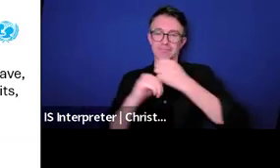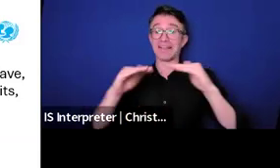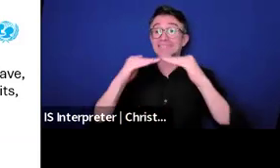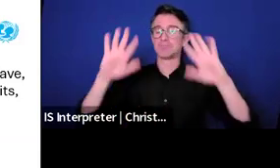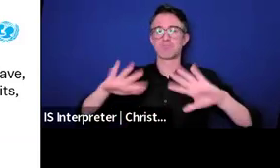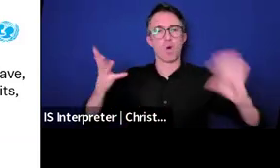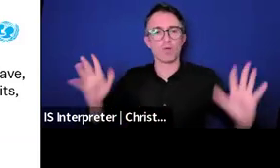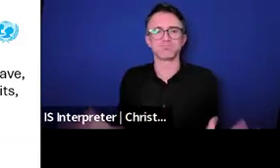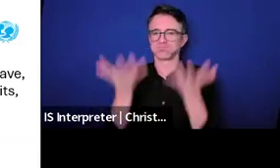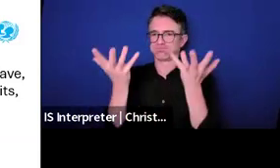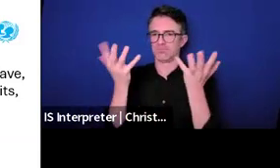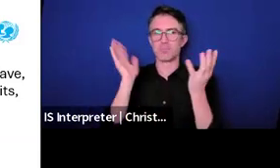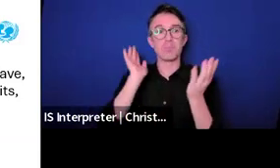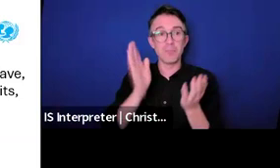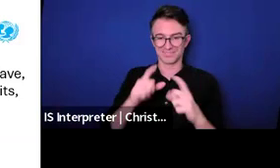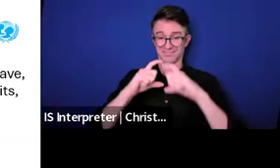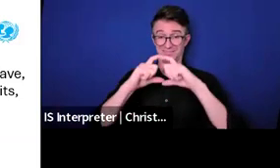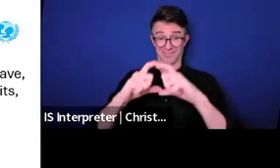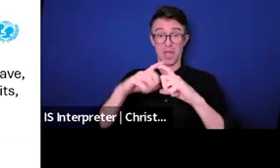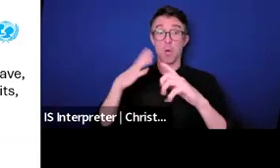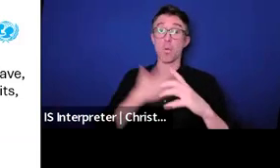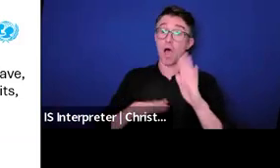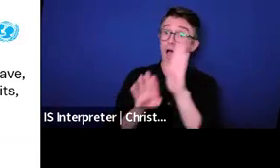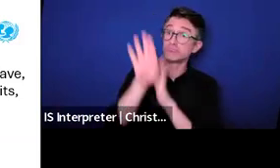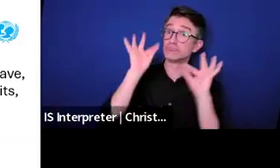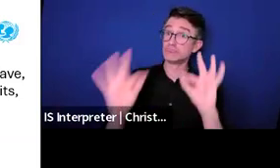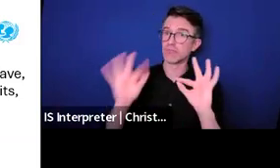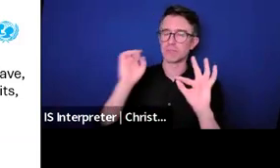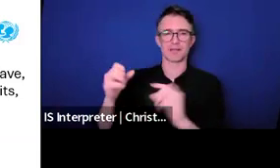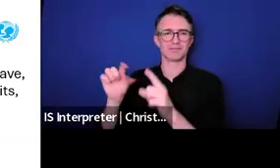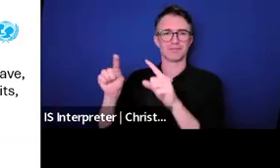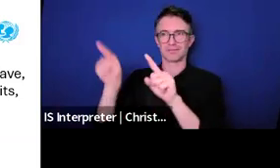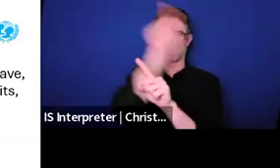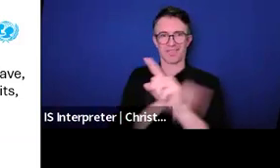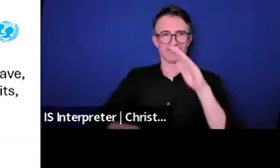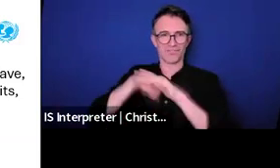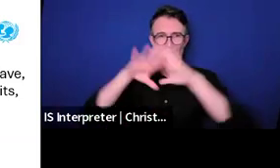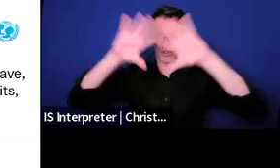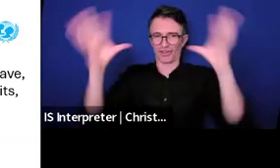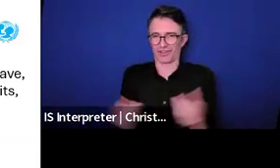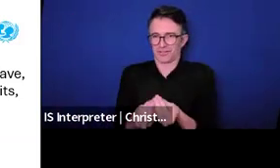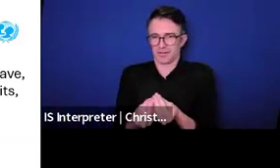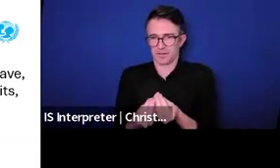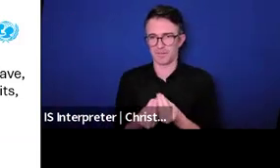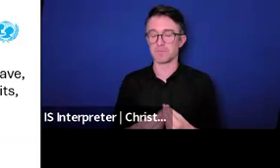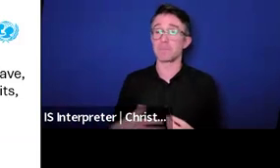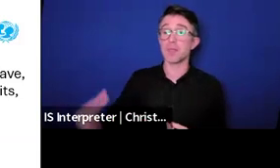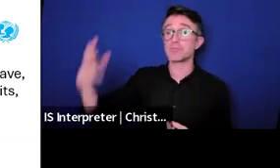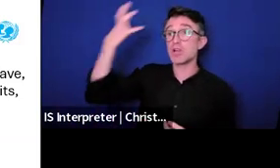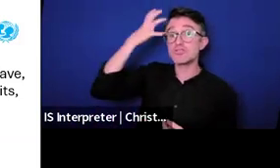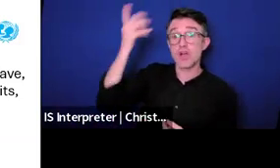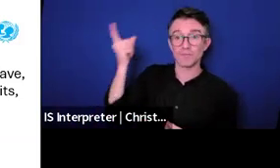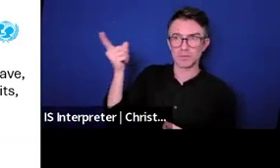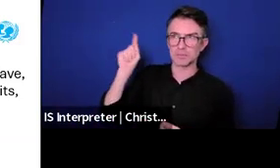can have an anchoring in child benefits, national paid leave, child care subsidies, child tax credits,